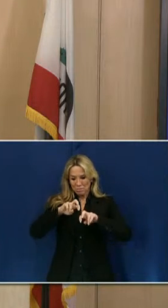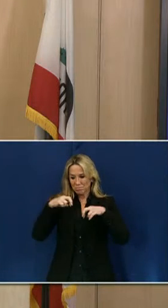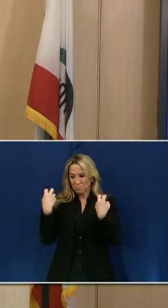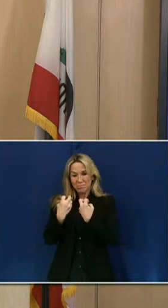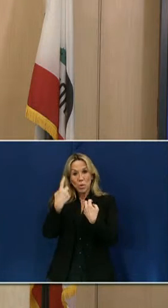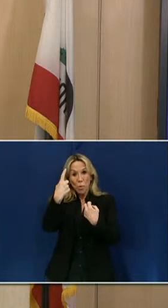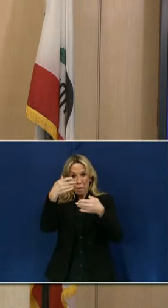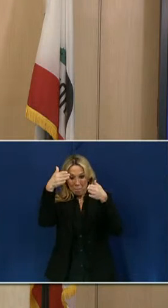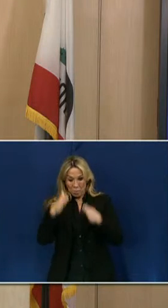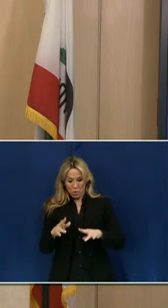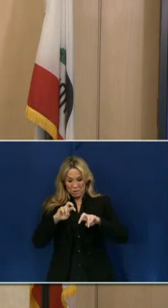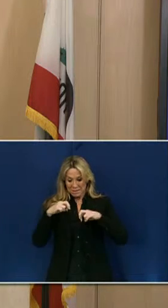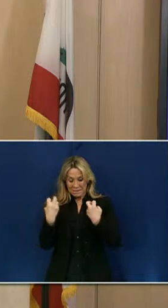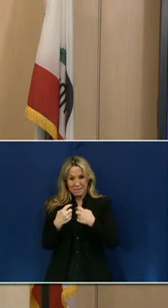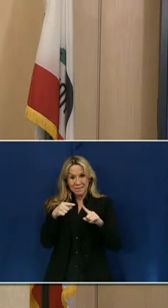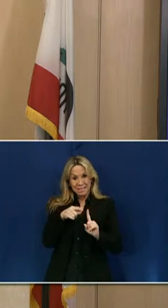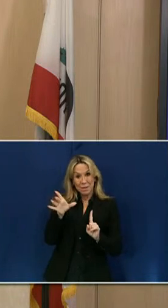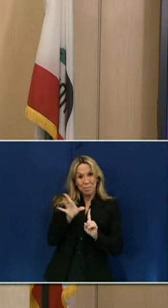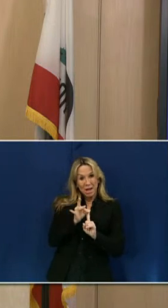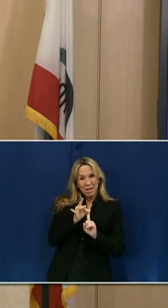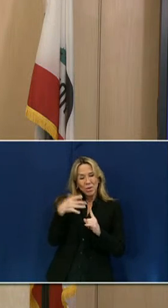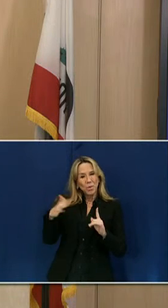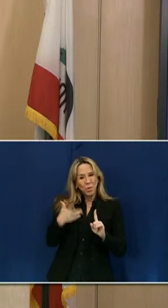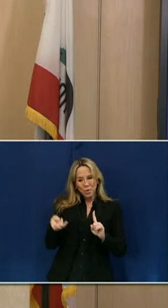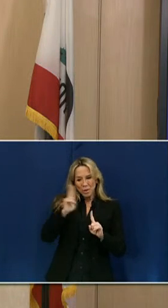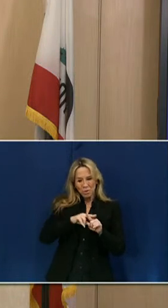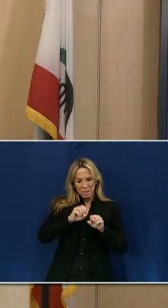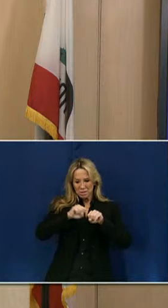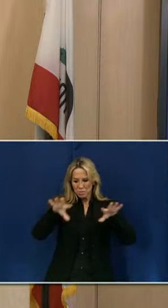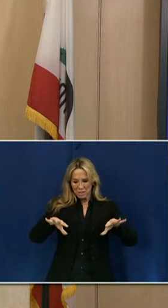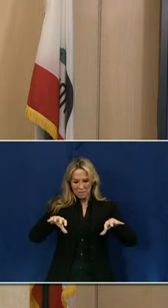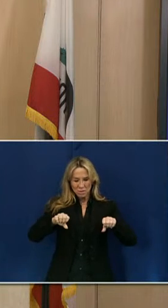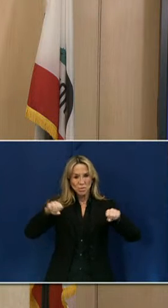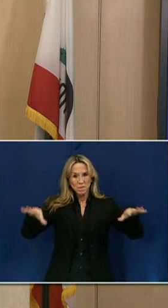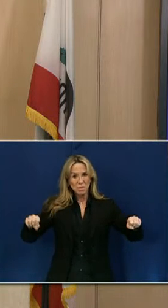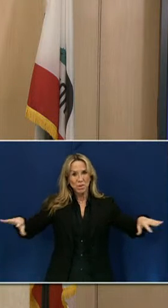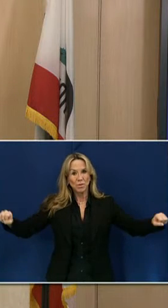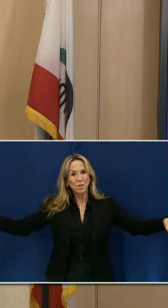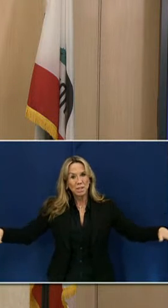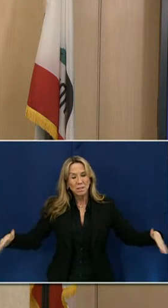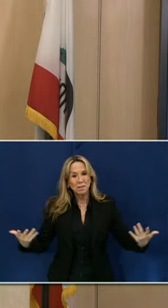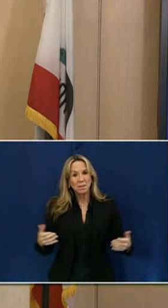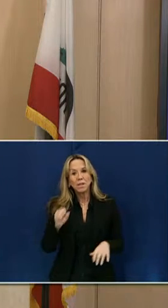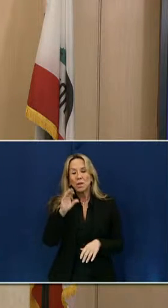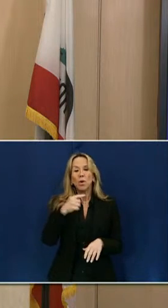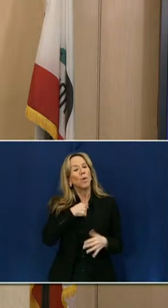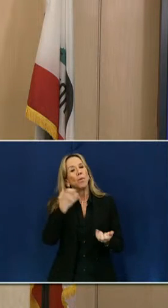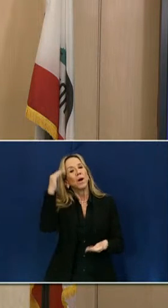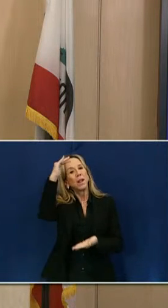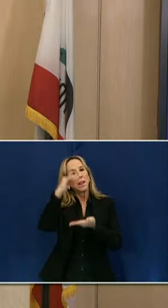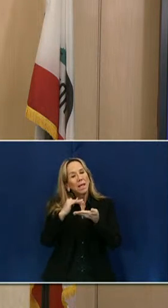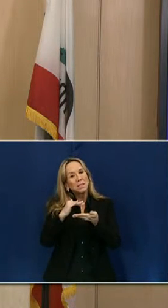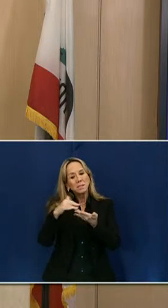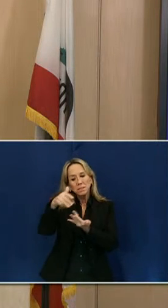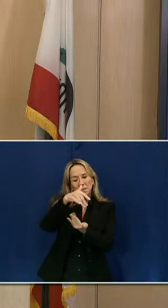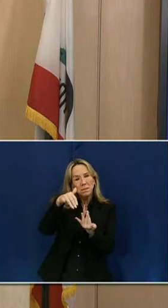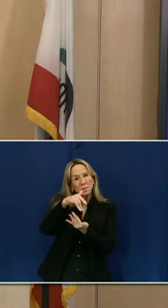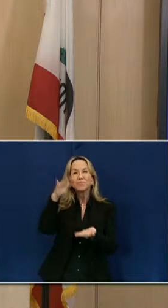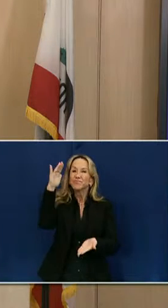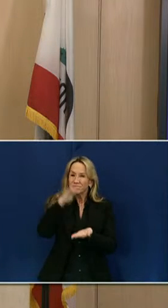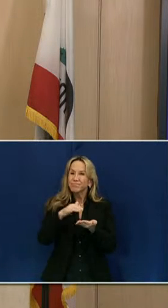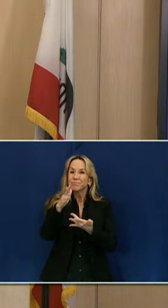it increases the risk. And so the aim of what we're doing before us is to have people have less interactions with one